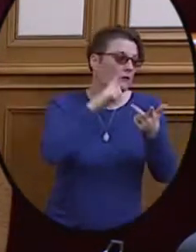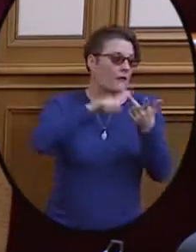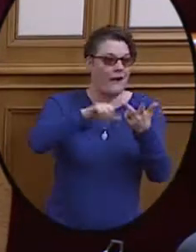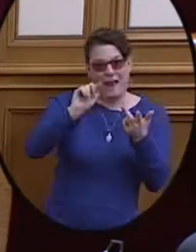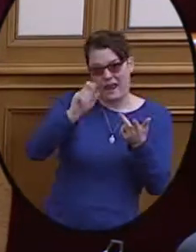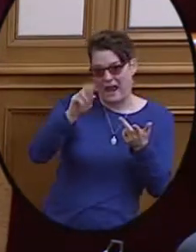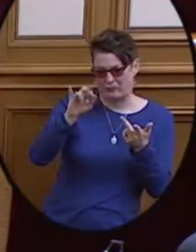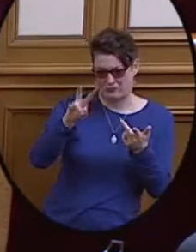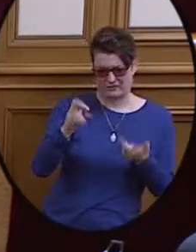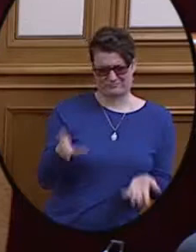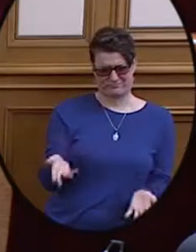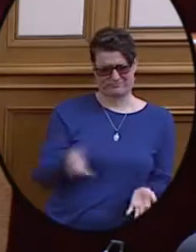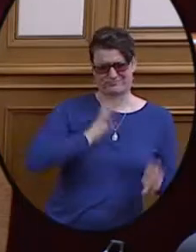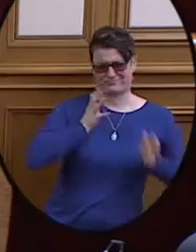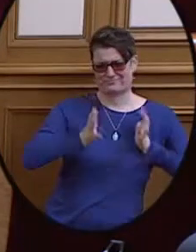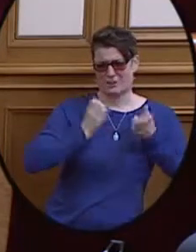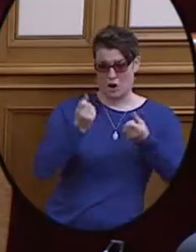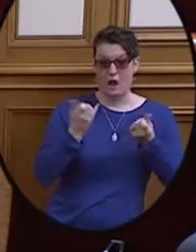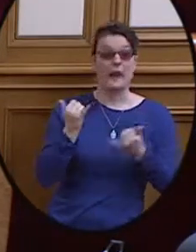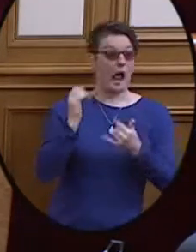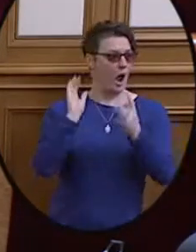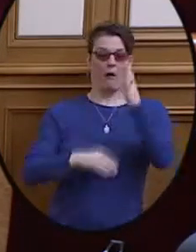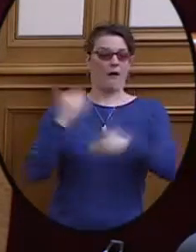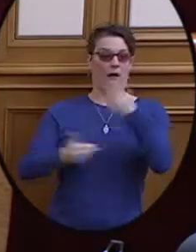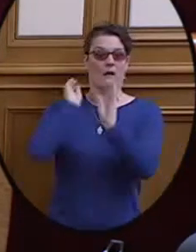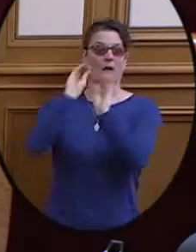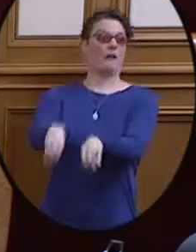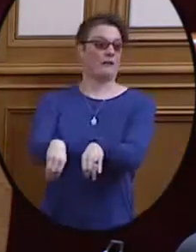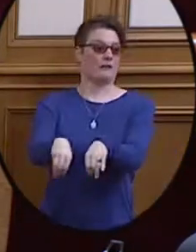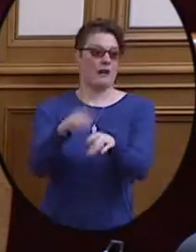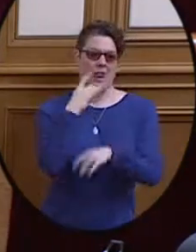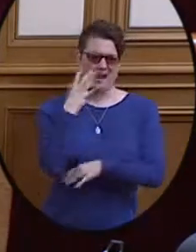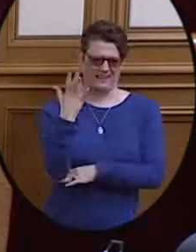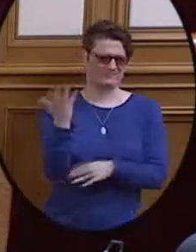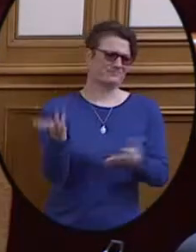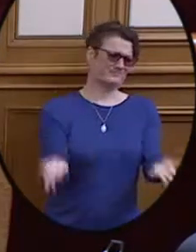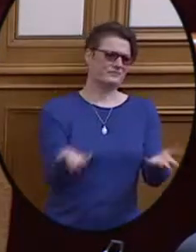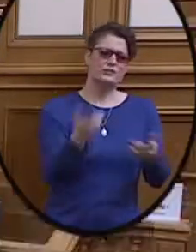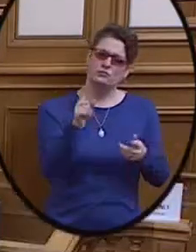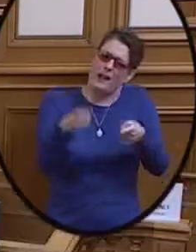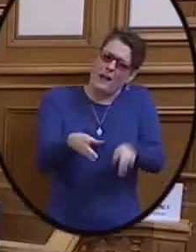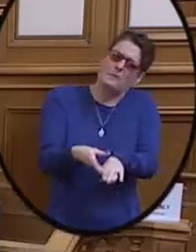to see those kind of changes happen before millionaires live in the neighborhood. Thank you. Thank you.